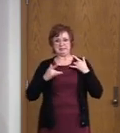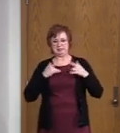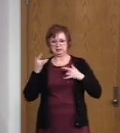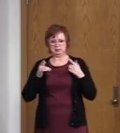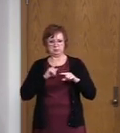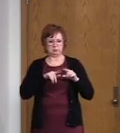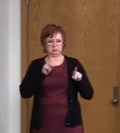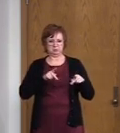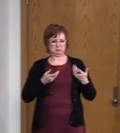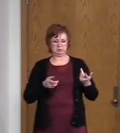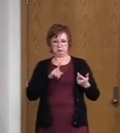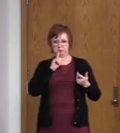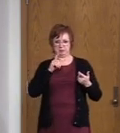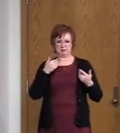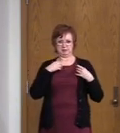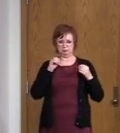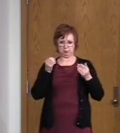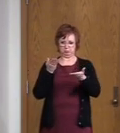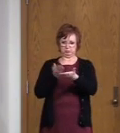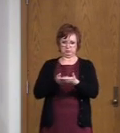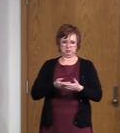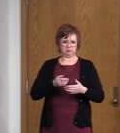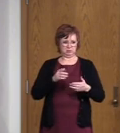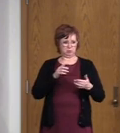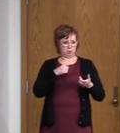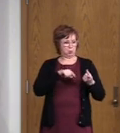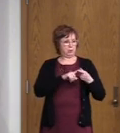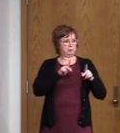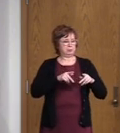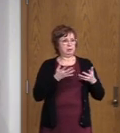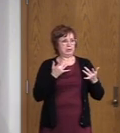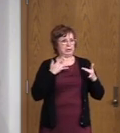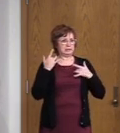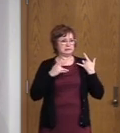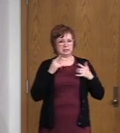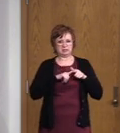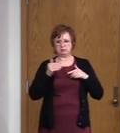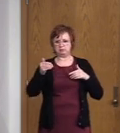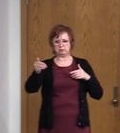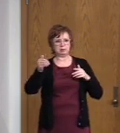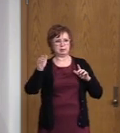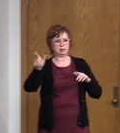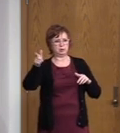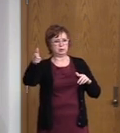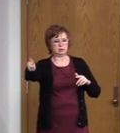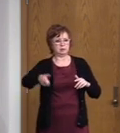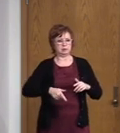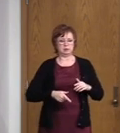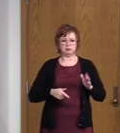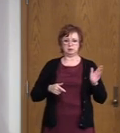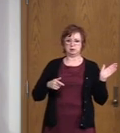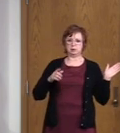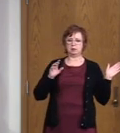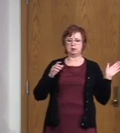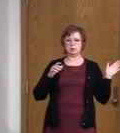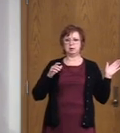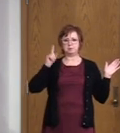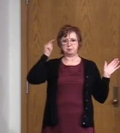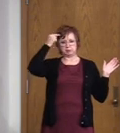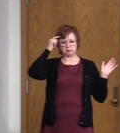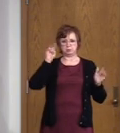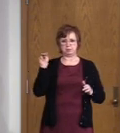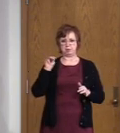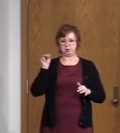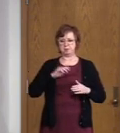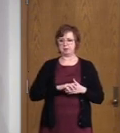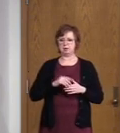to be vaccinated when we really don't even know when we're going to be able to begin this phase of it? I'll maybe start off and get Scott